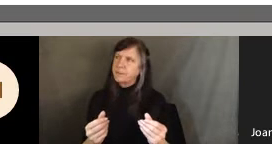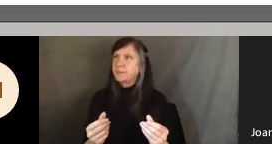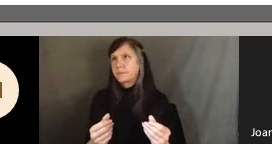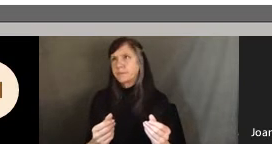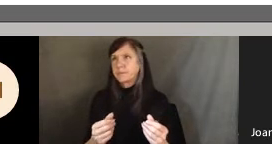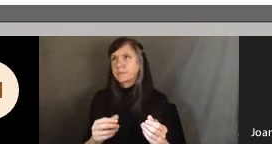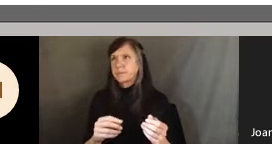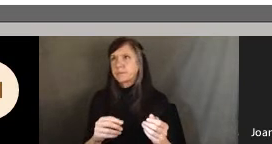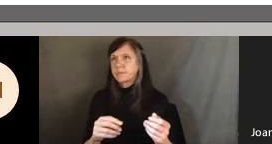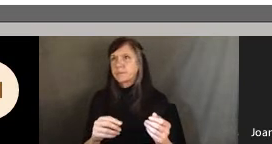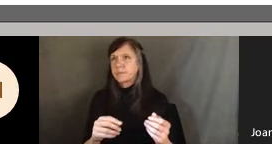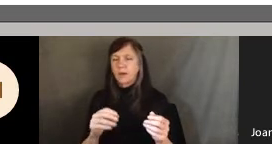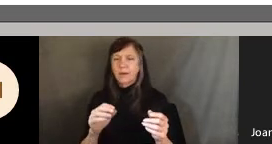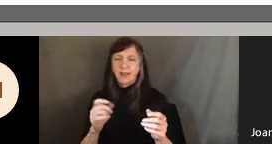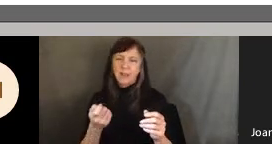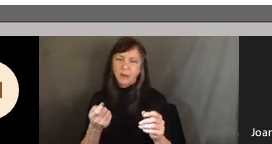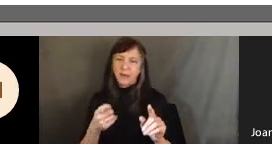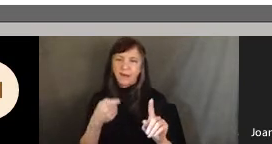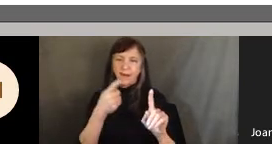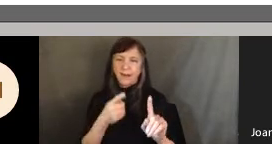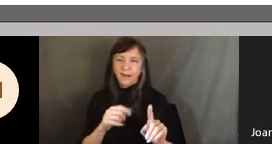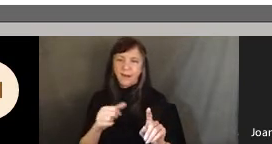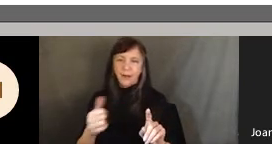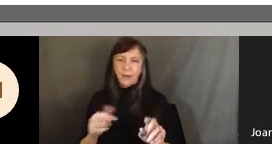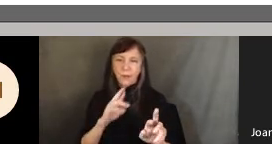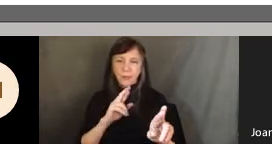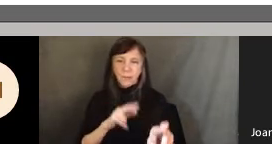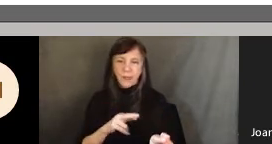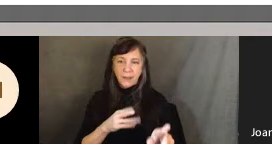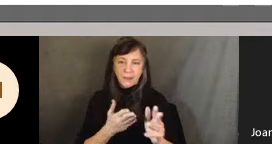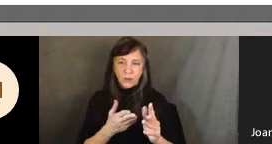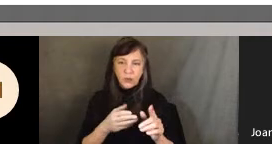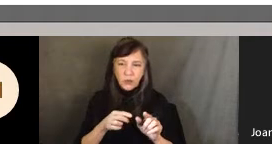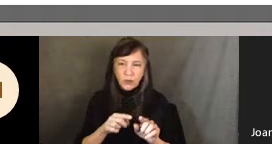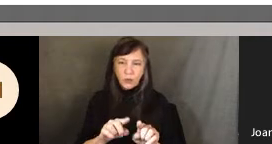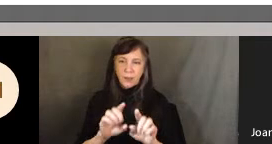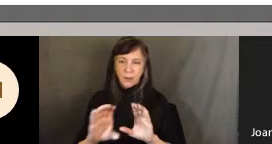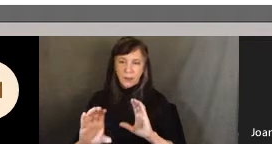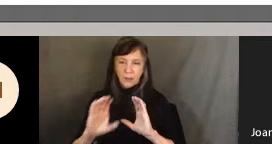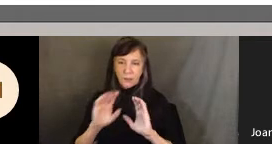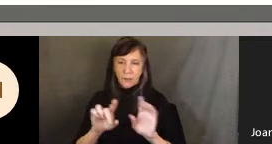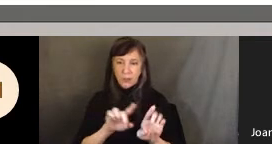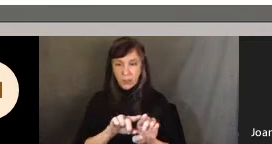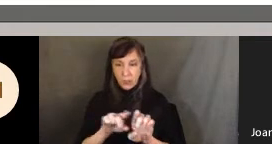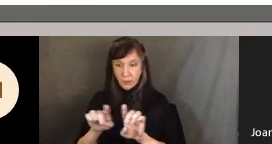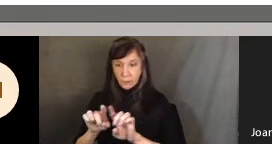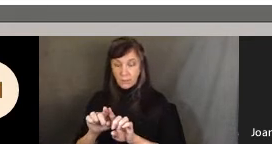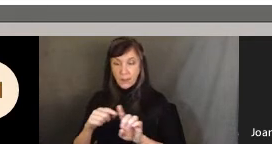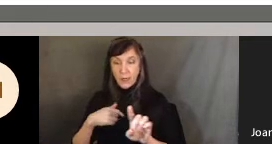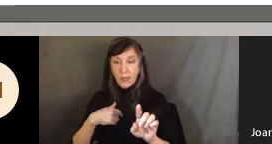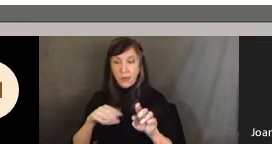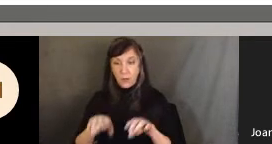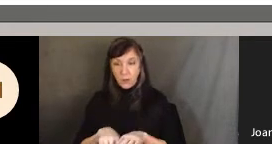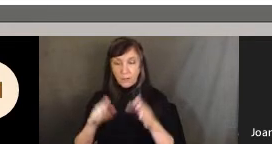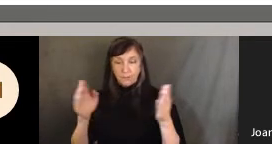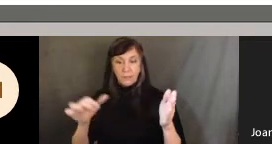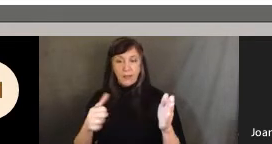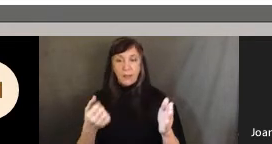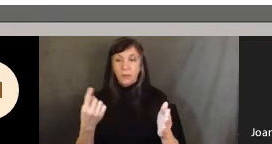highlighted in other responses throughout the conversations as well, but I'll open it up for anyone that wants